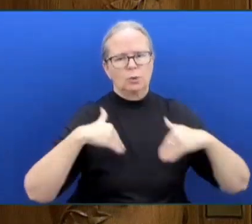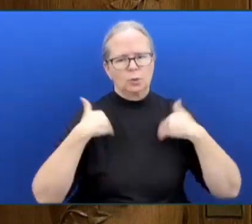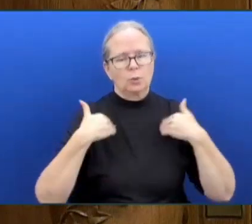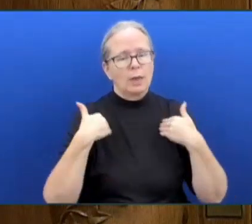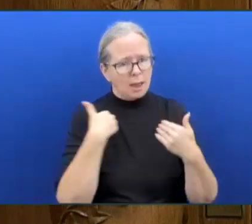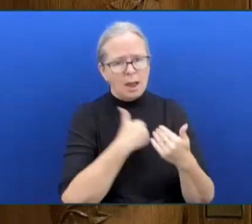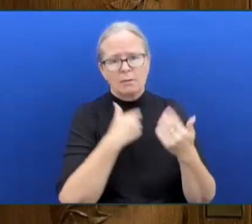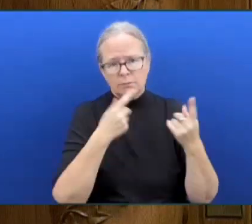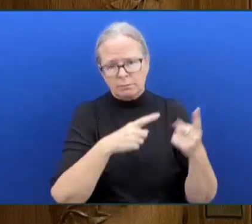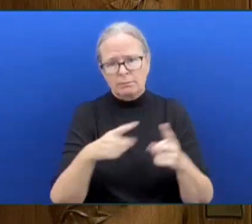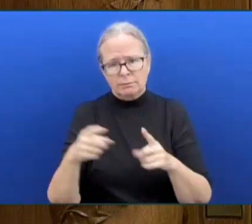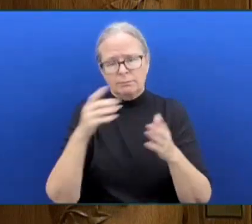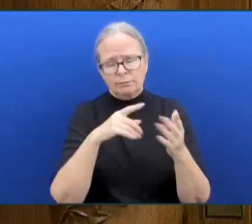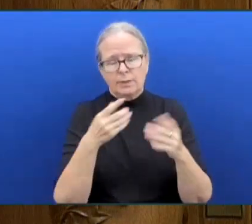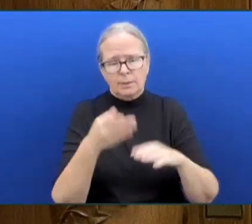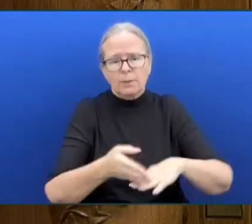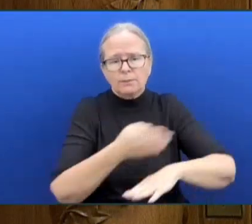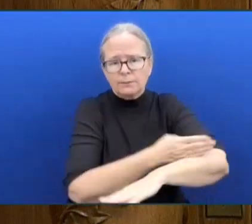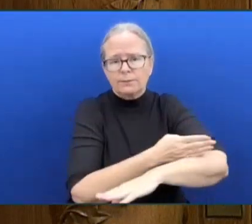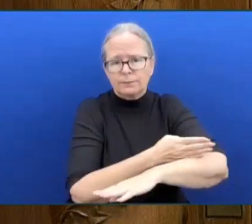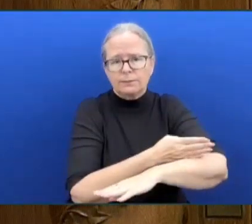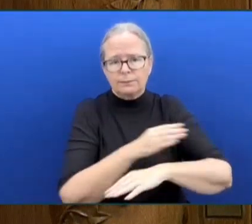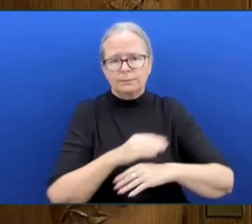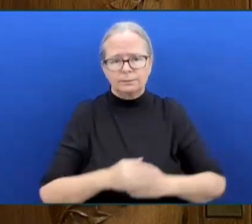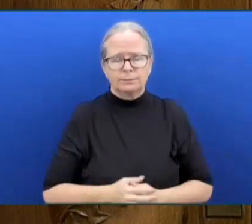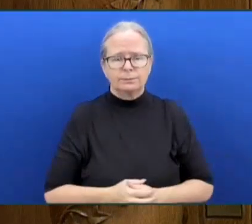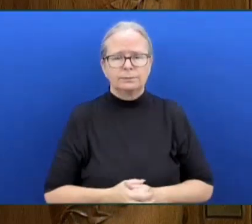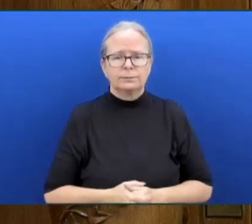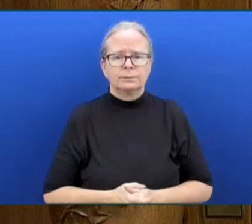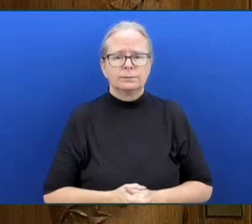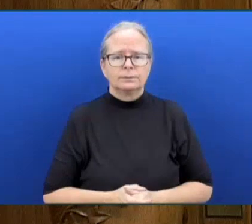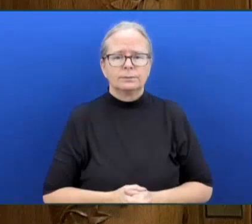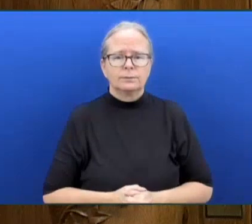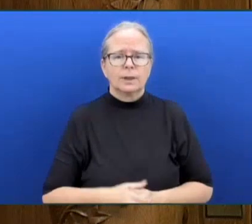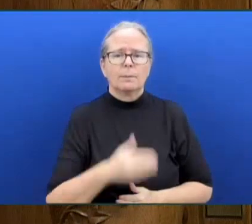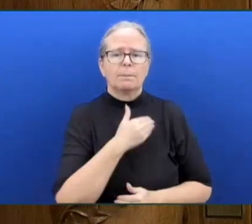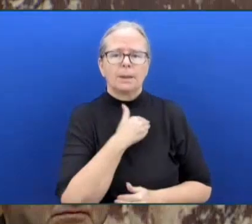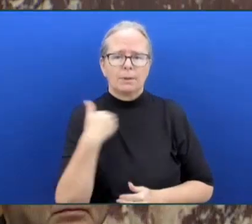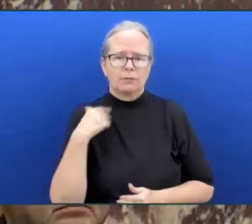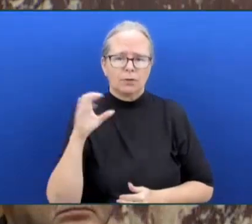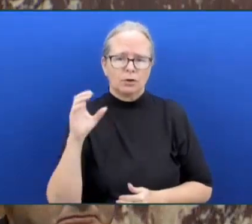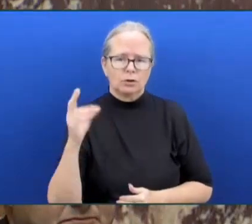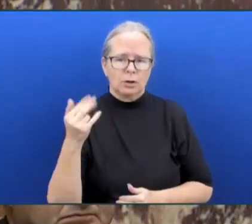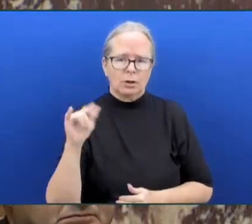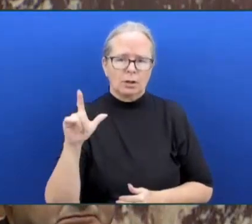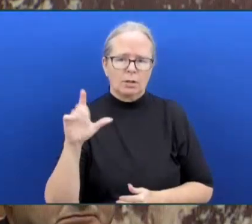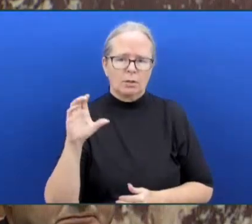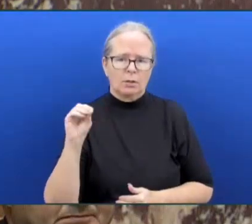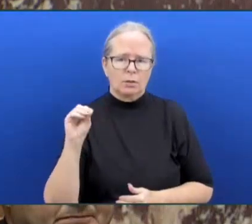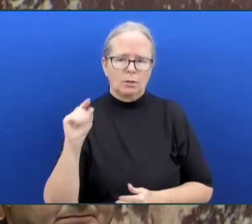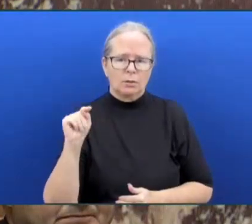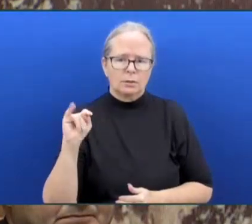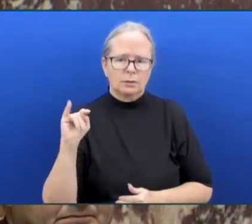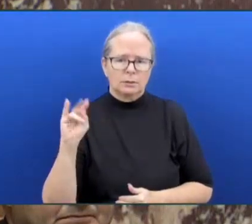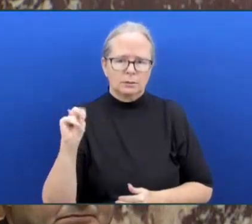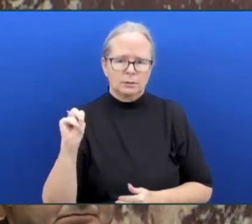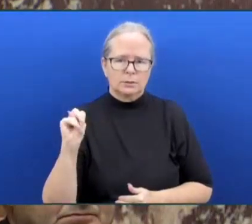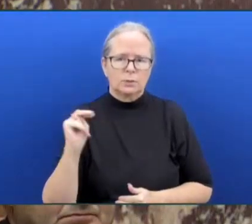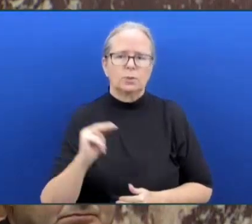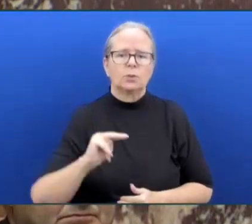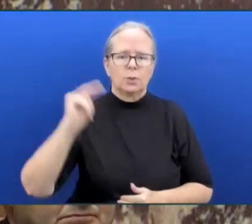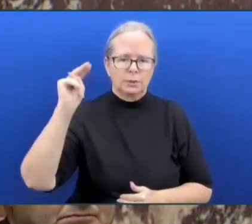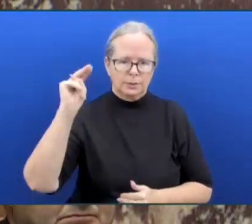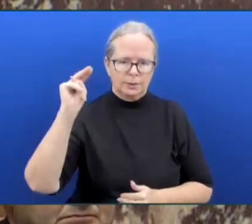Member for Chilcotin North. Mr. Speaker, a staggering 71% of